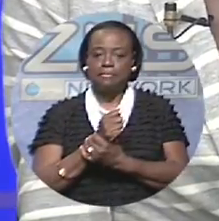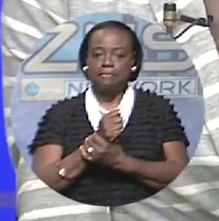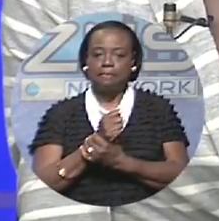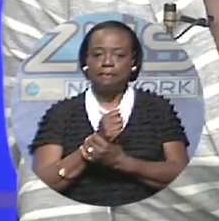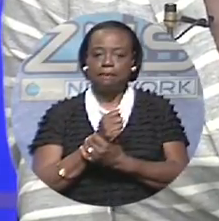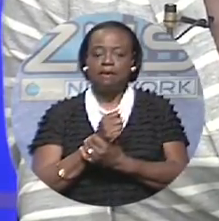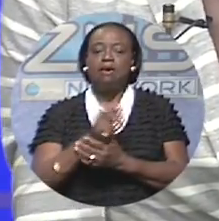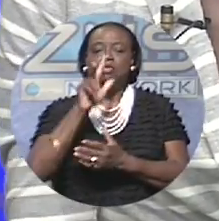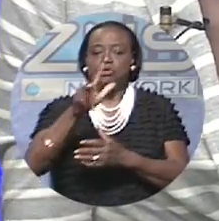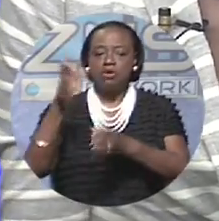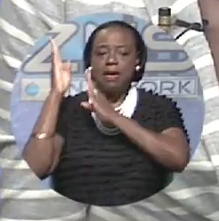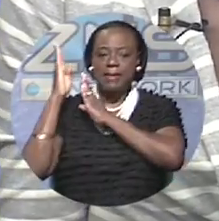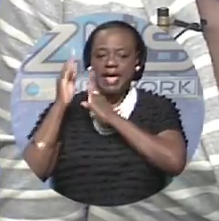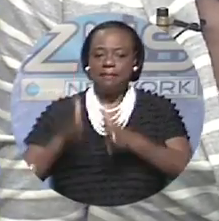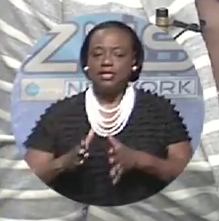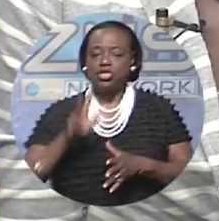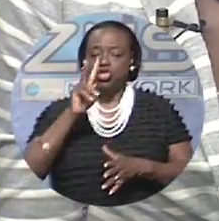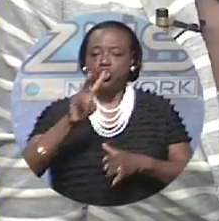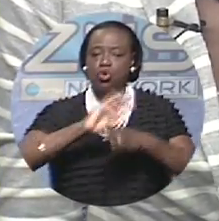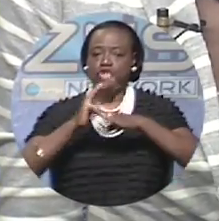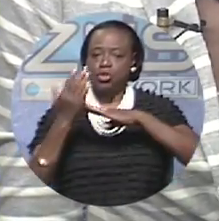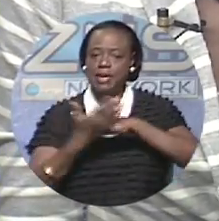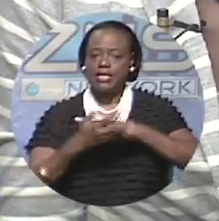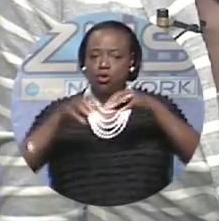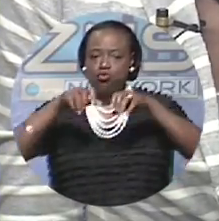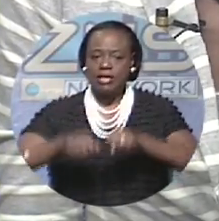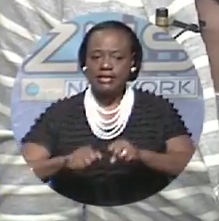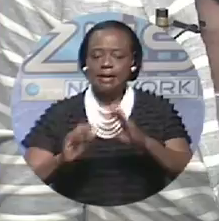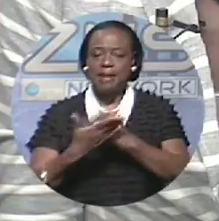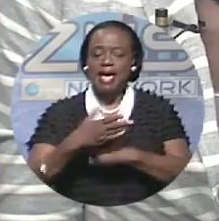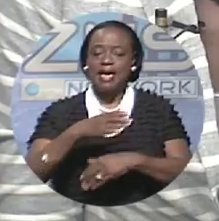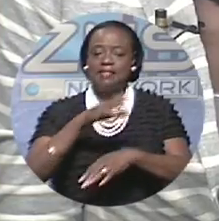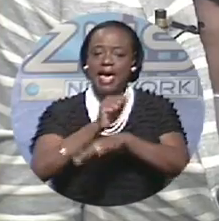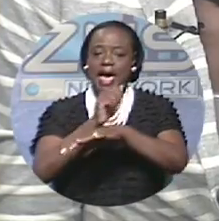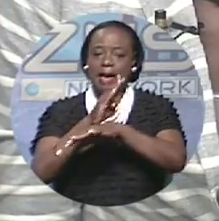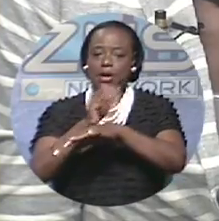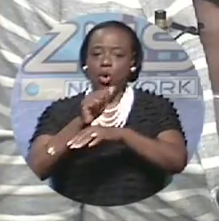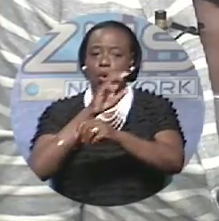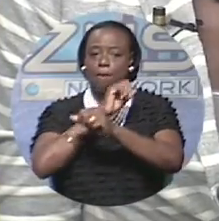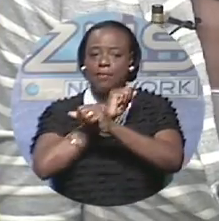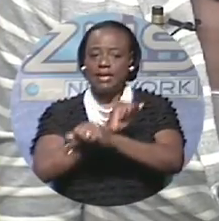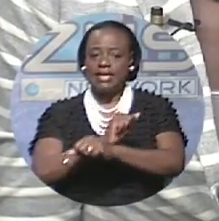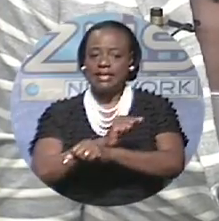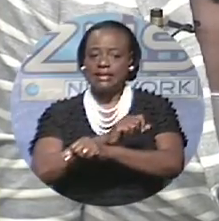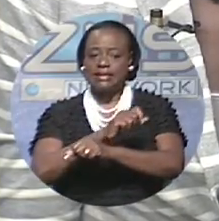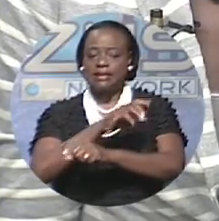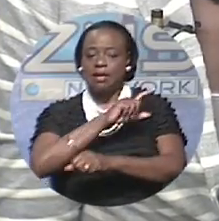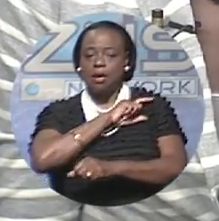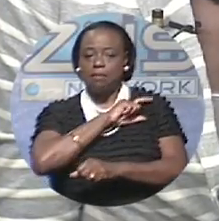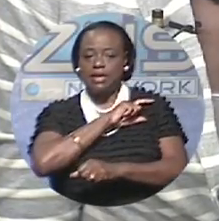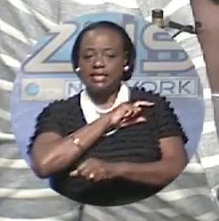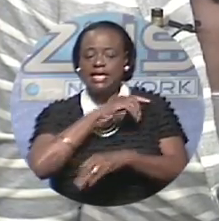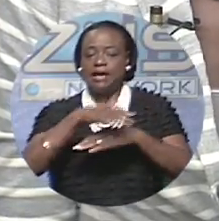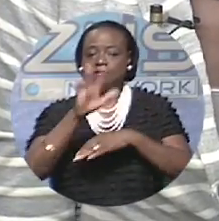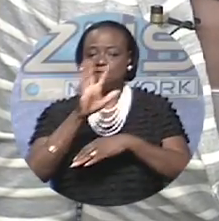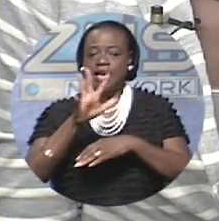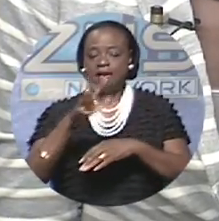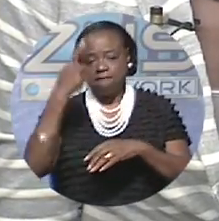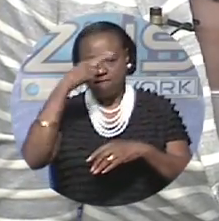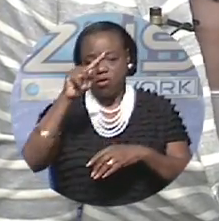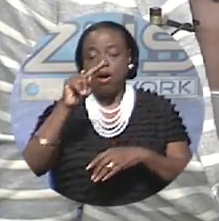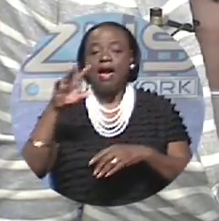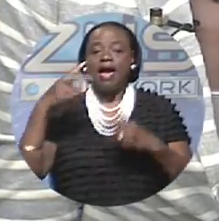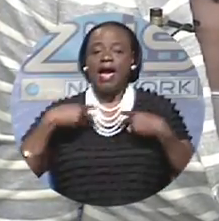Three Bahamians and two Jamaican nationals were arrested by Abaco police shortly after 5 o'clock yesterday morning for possession of dangerous drugs.